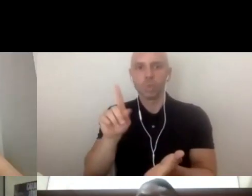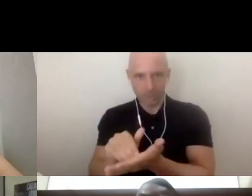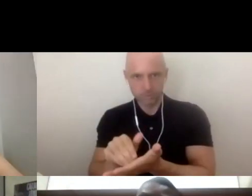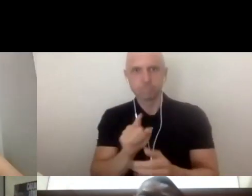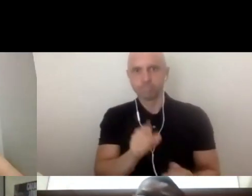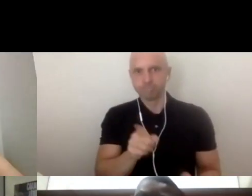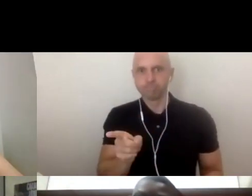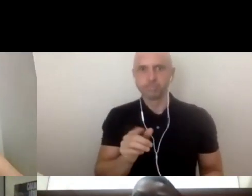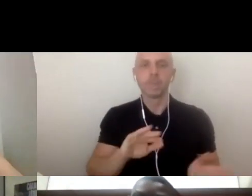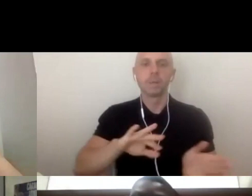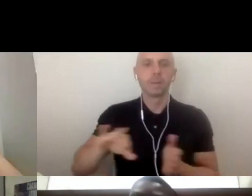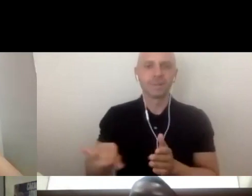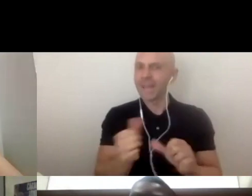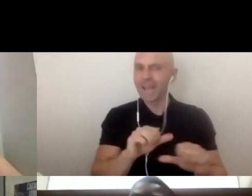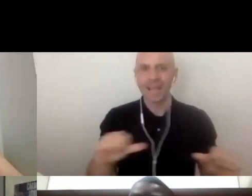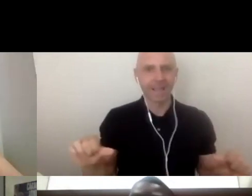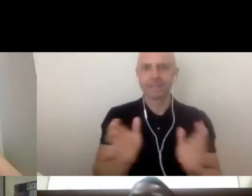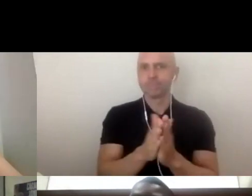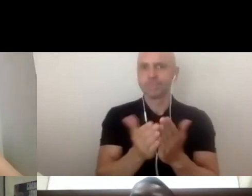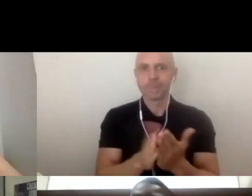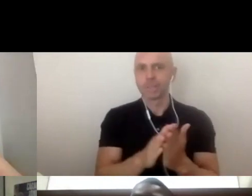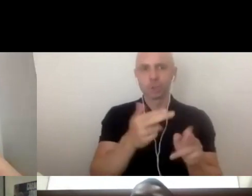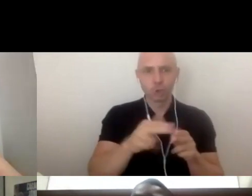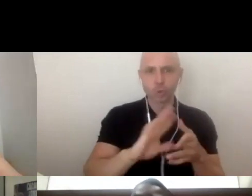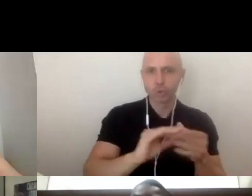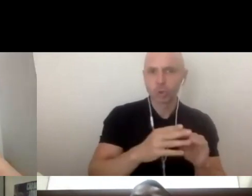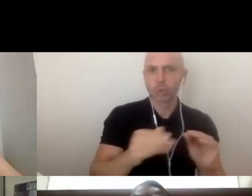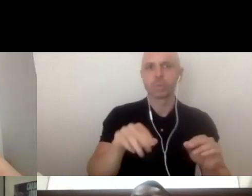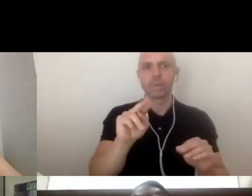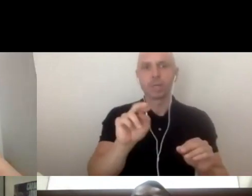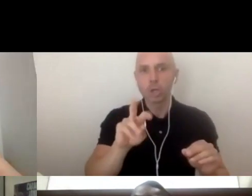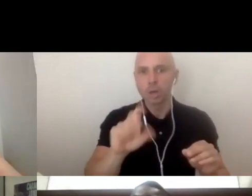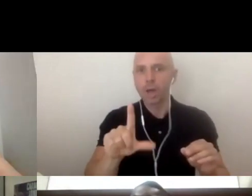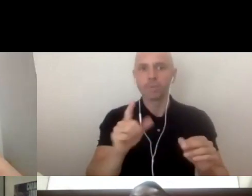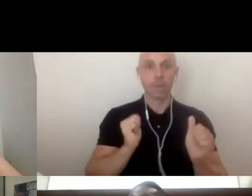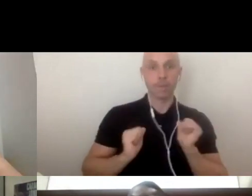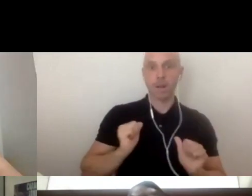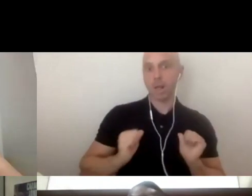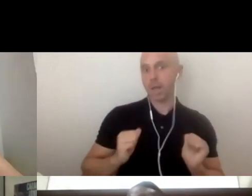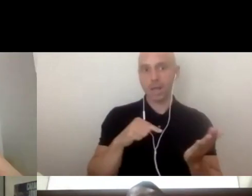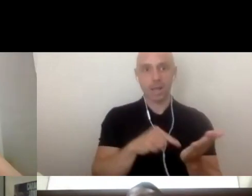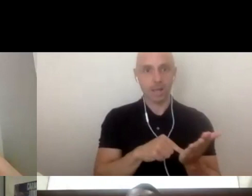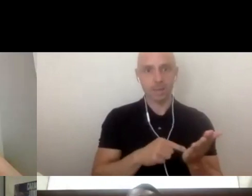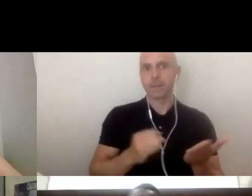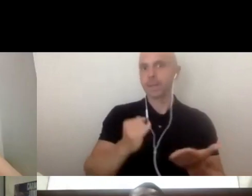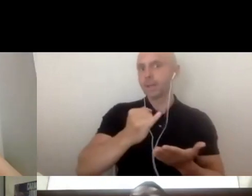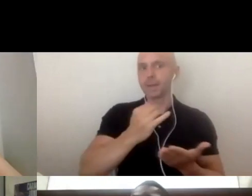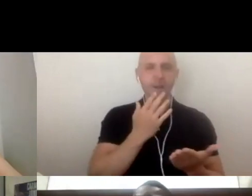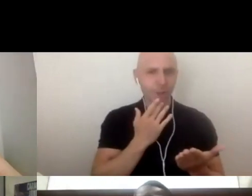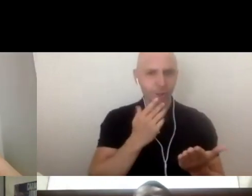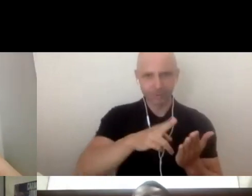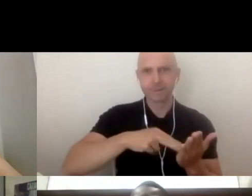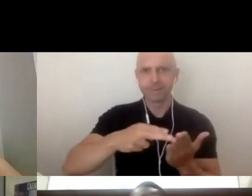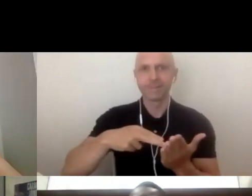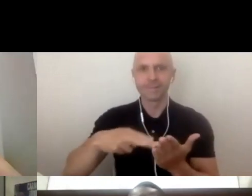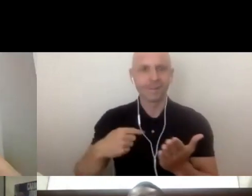nonfiction, essay collections, short stories, novels, plays, graphic novels, monographs. We've even had coloring books, although I don't